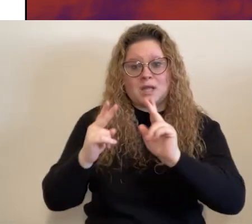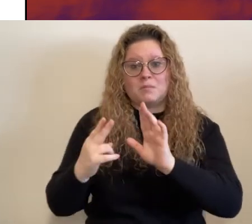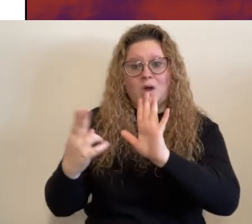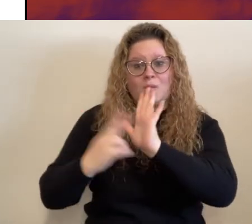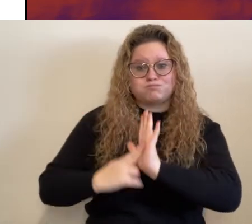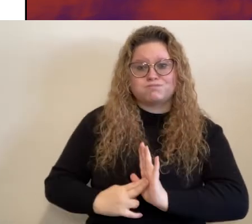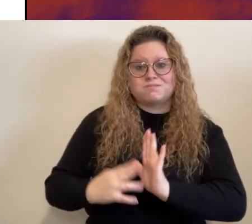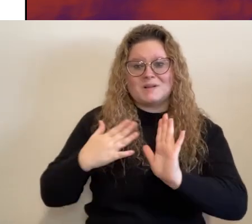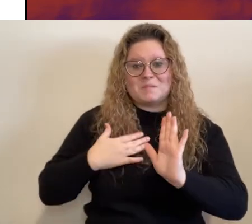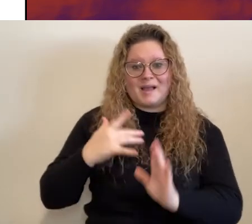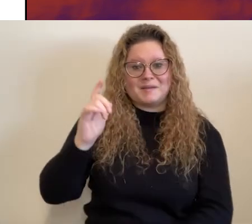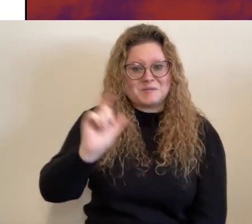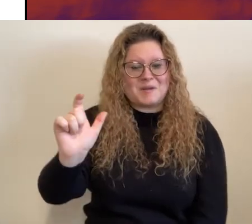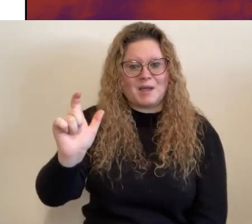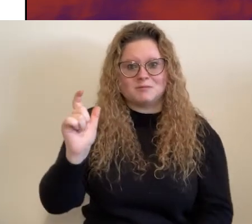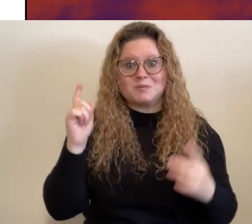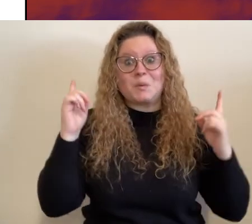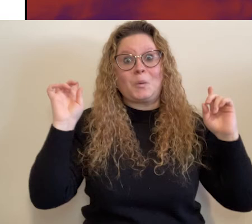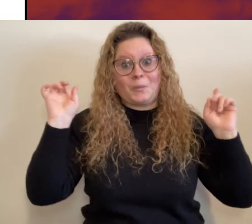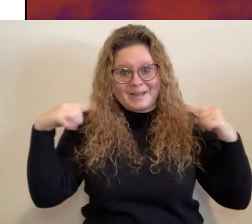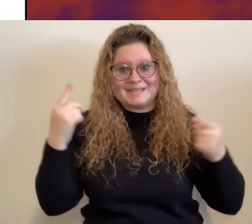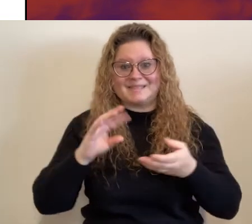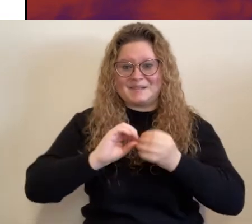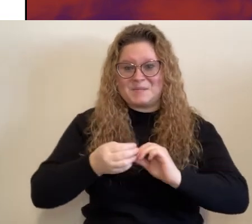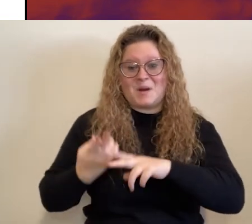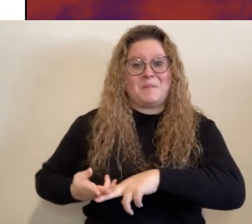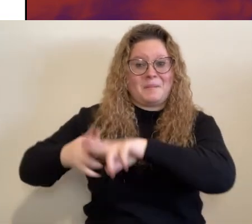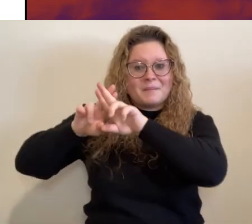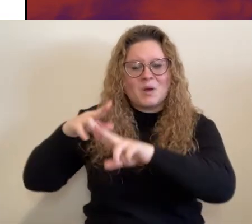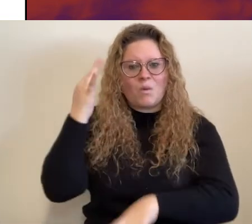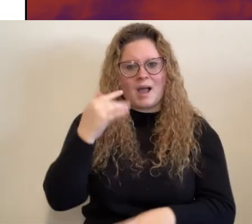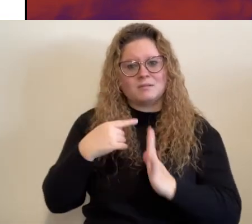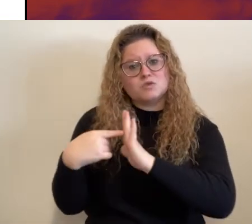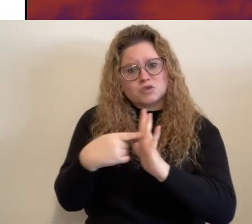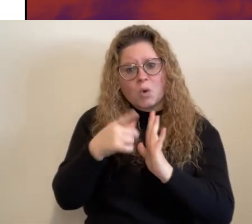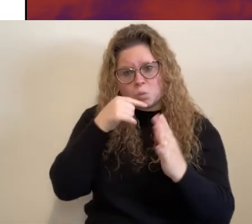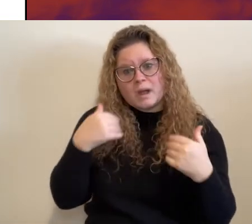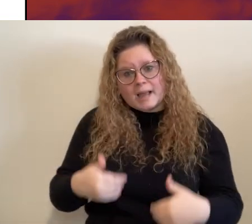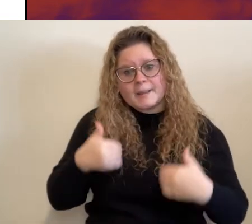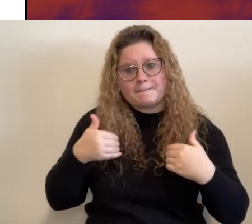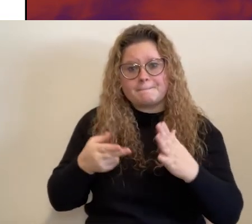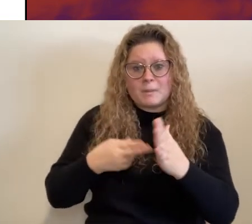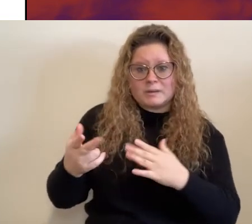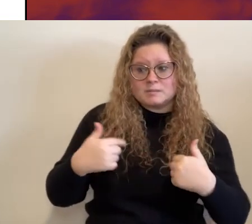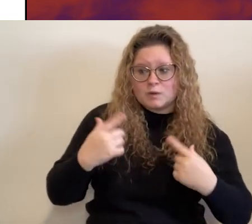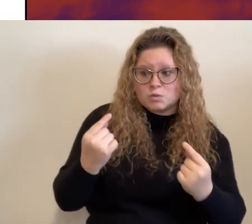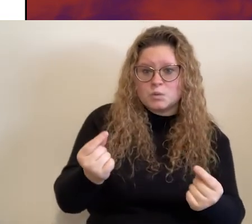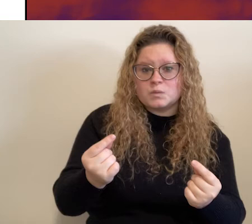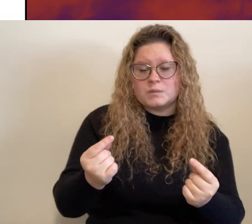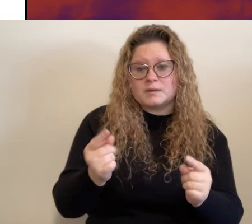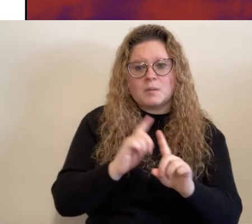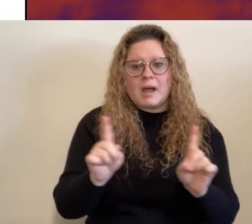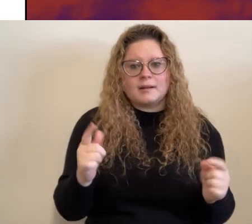insane amount of engagement just because of me being me, doing all these things. But it didn't come off of